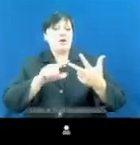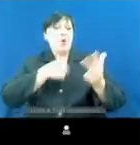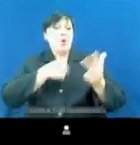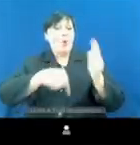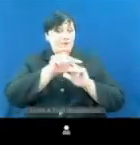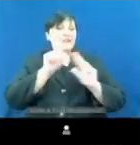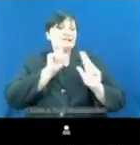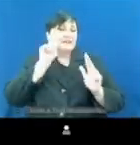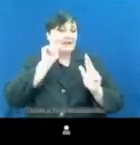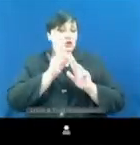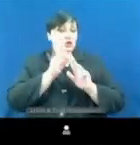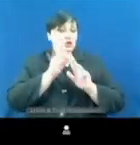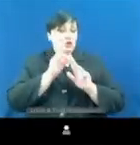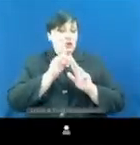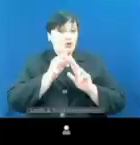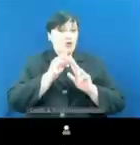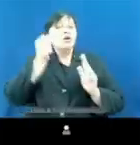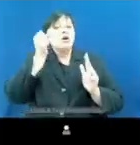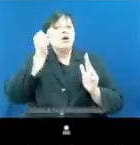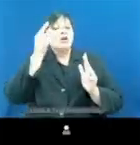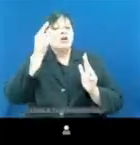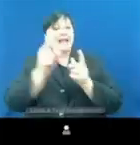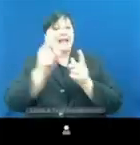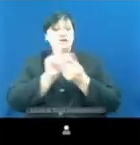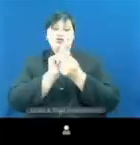accepted only in jury instructions.